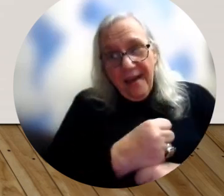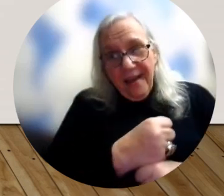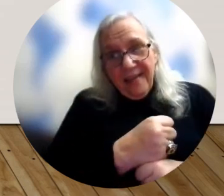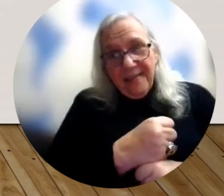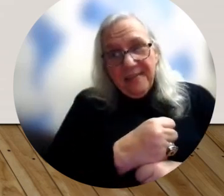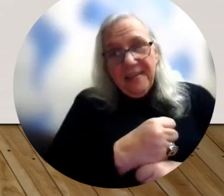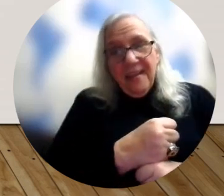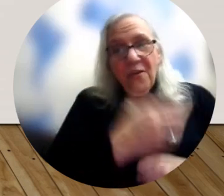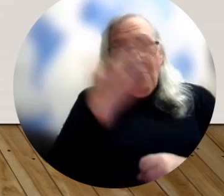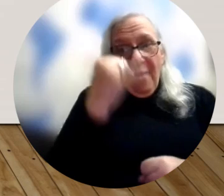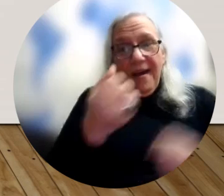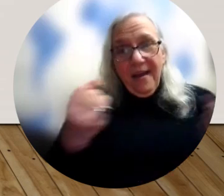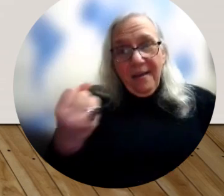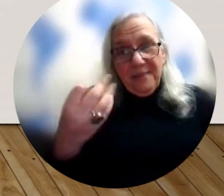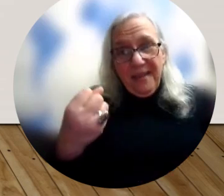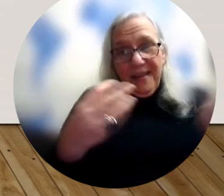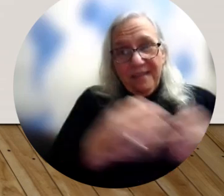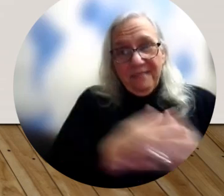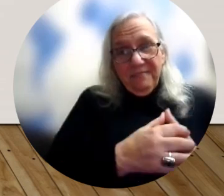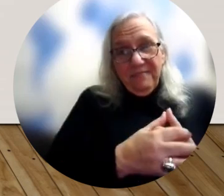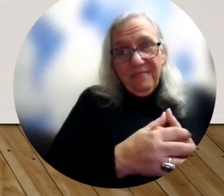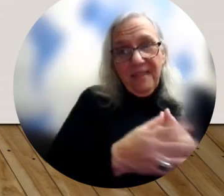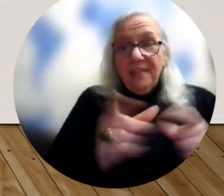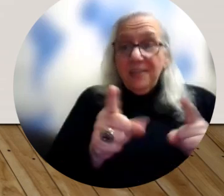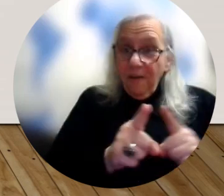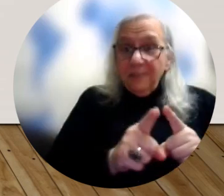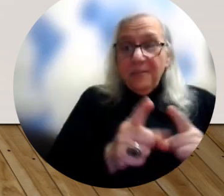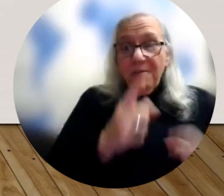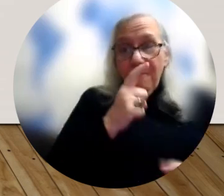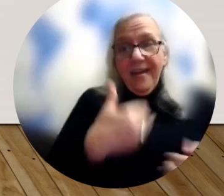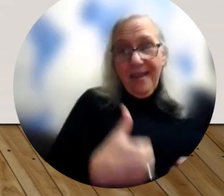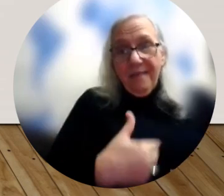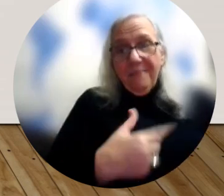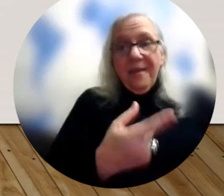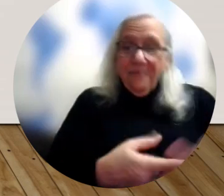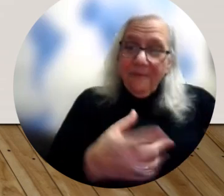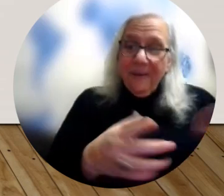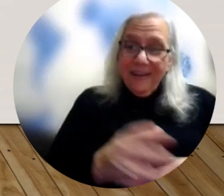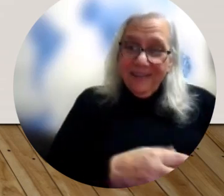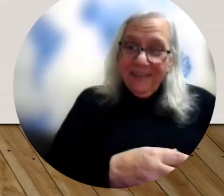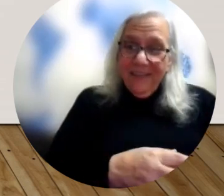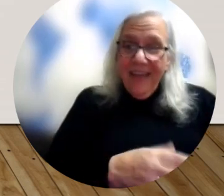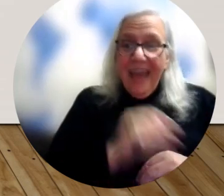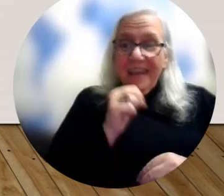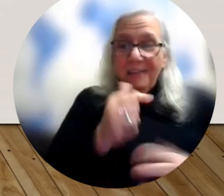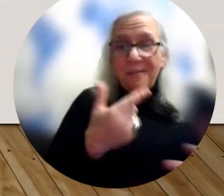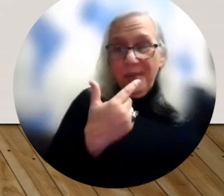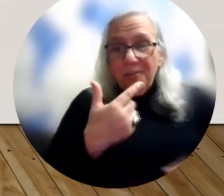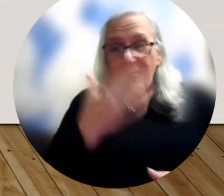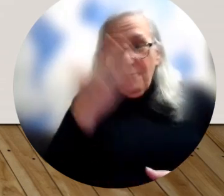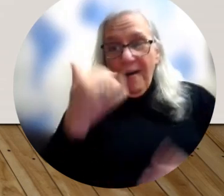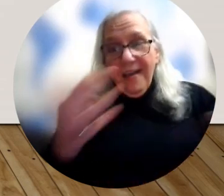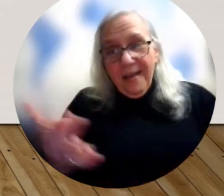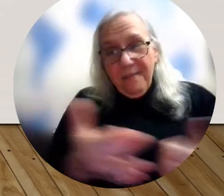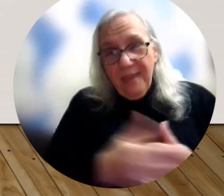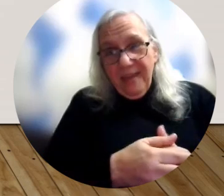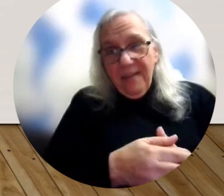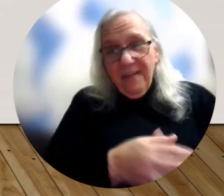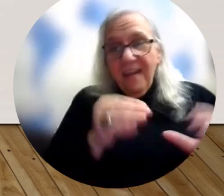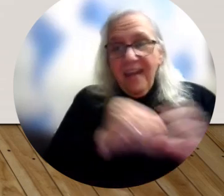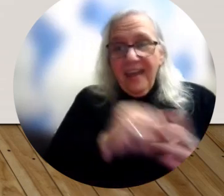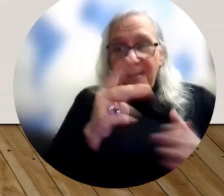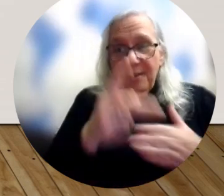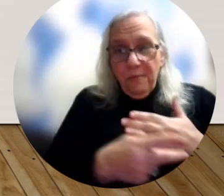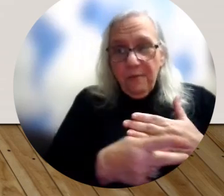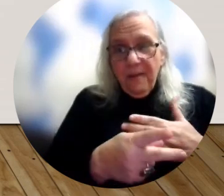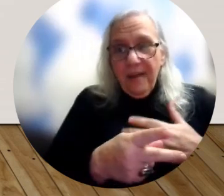have surmised why I'm signing. It's also who I am and what I do, and not to mention why I'm